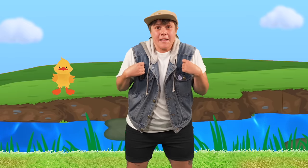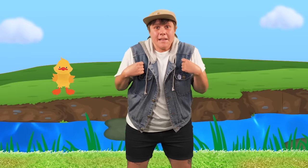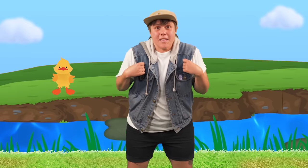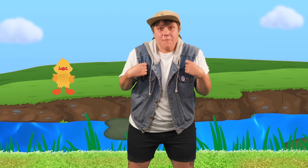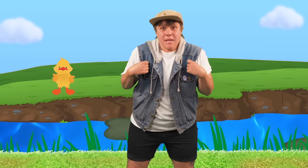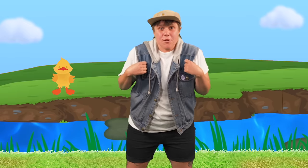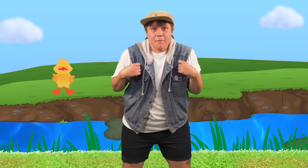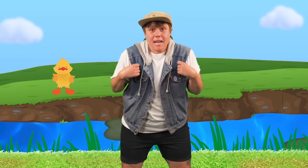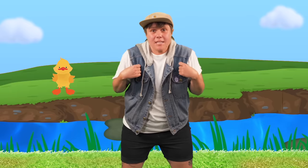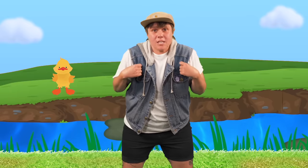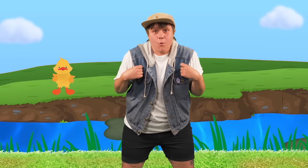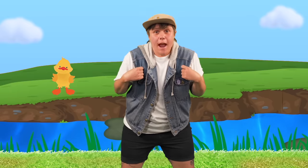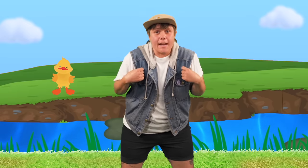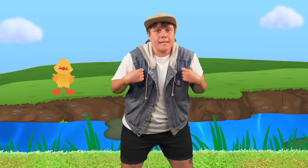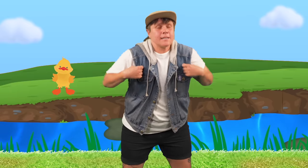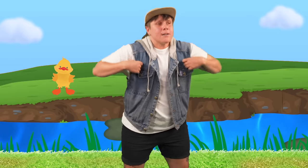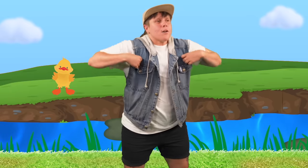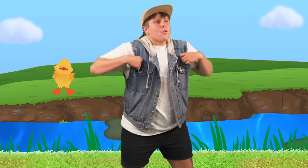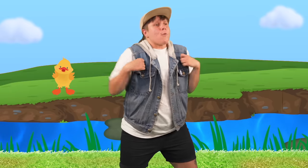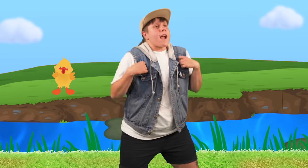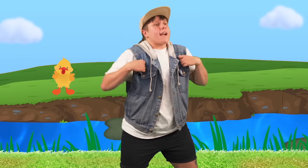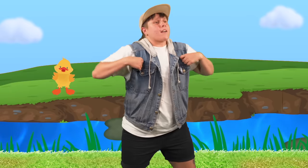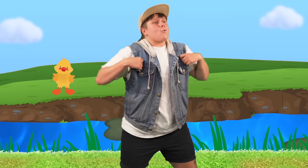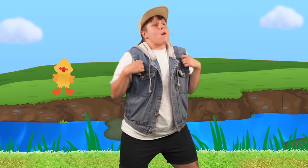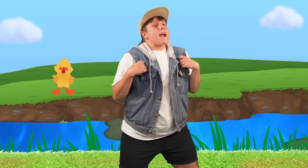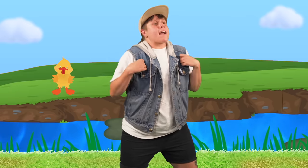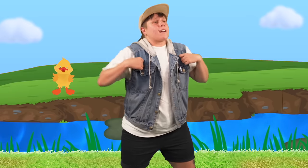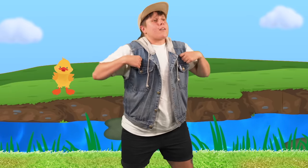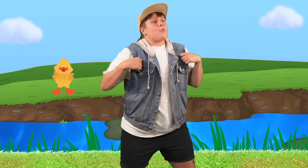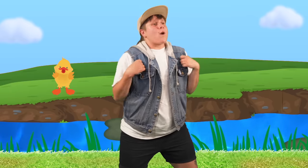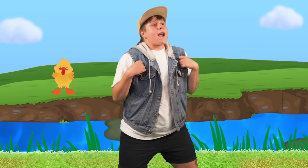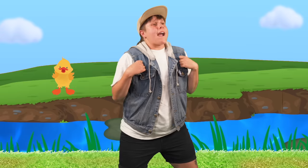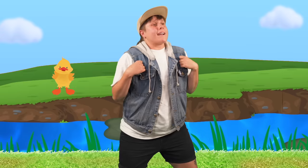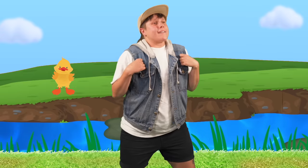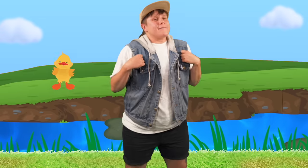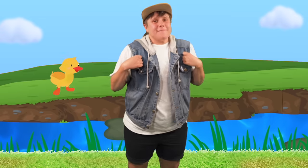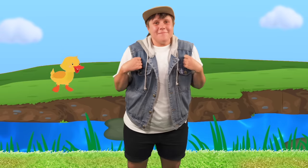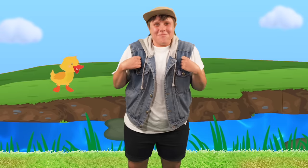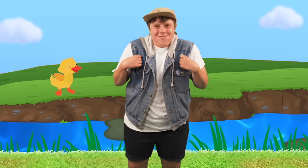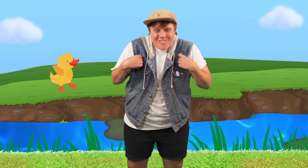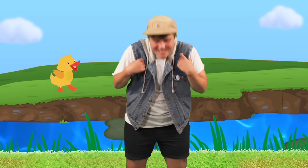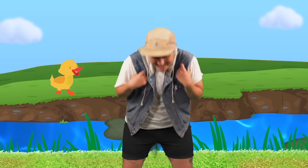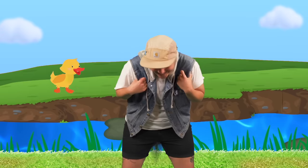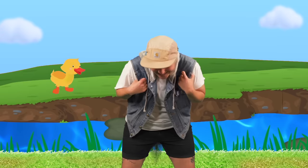Okay, give me your biggest quack. Quack, quack, quack.